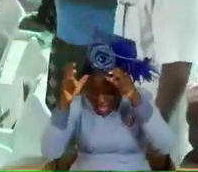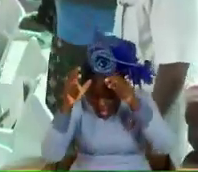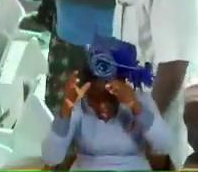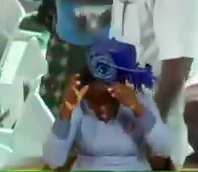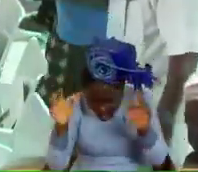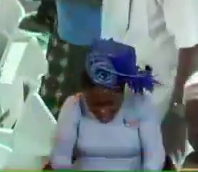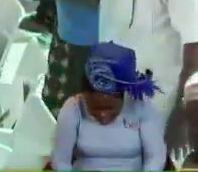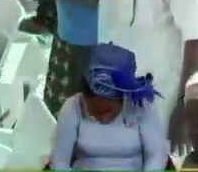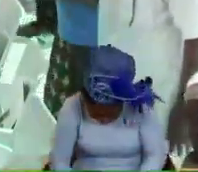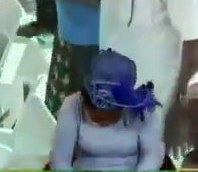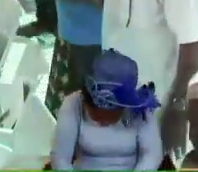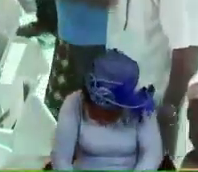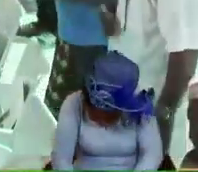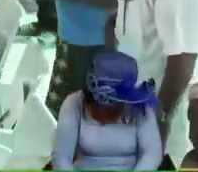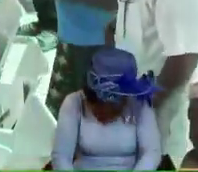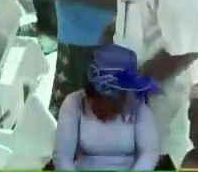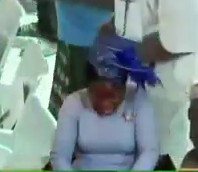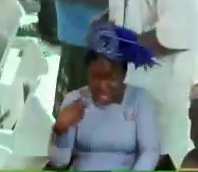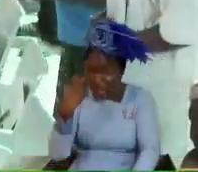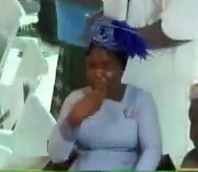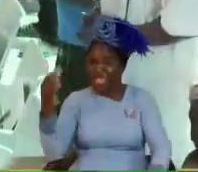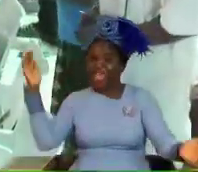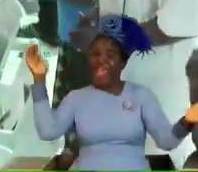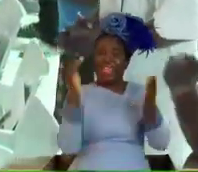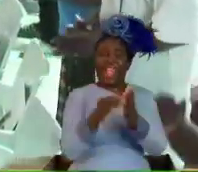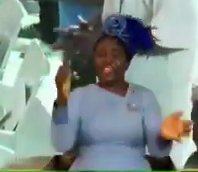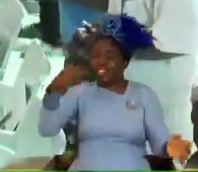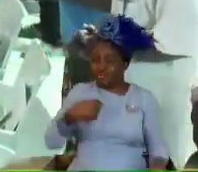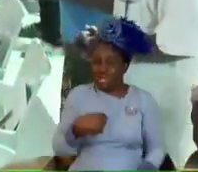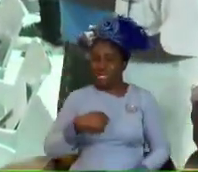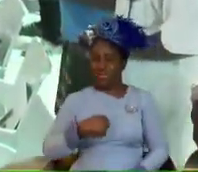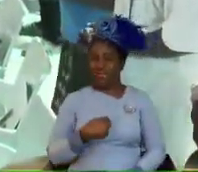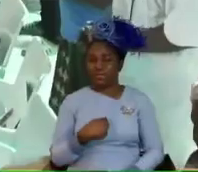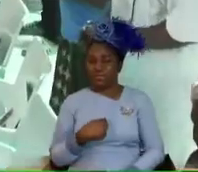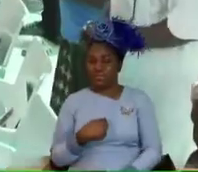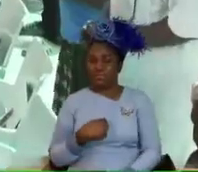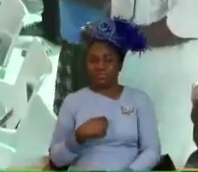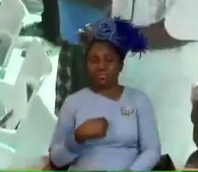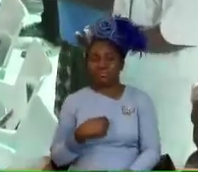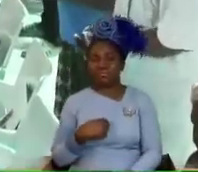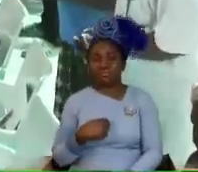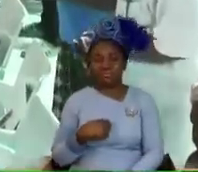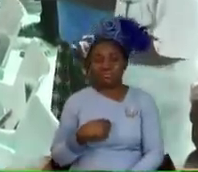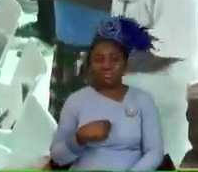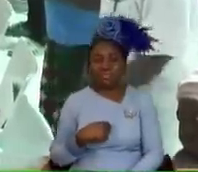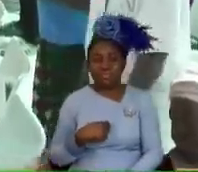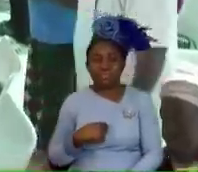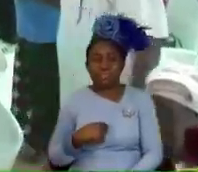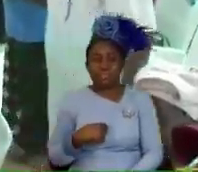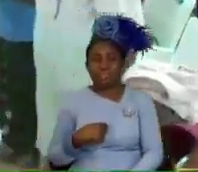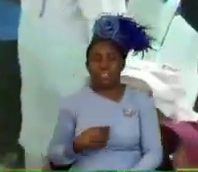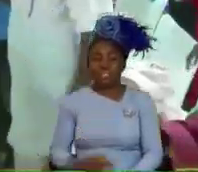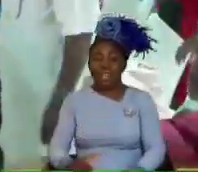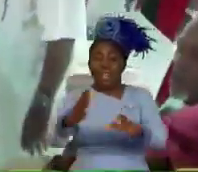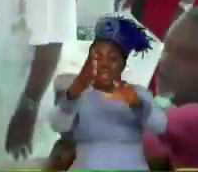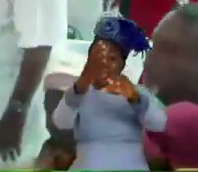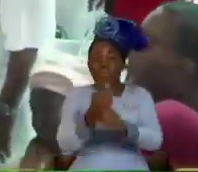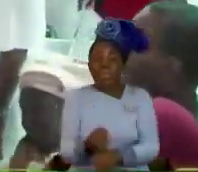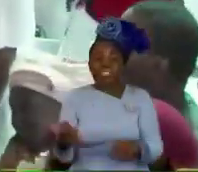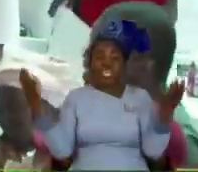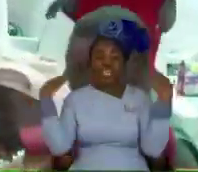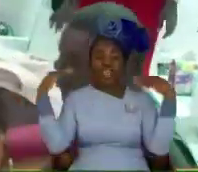power, speaking against me, receive angelic